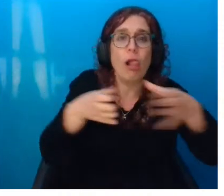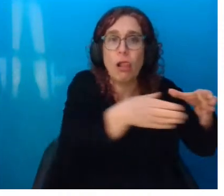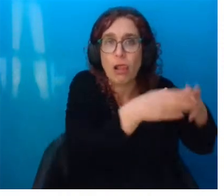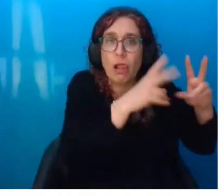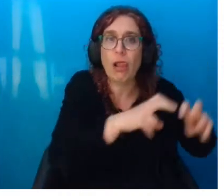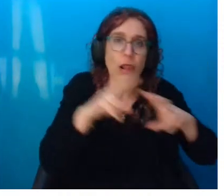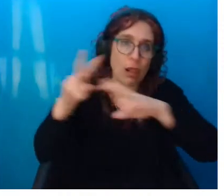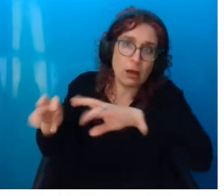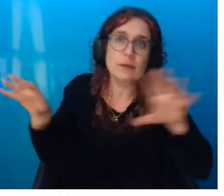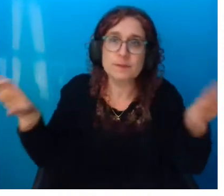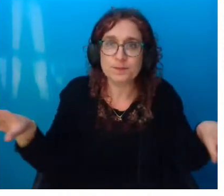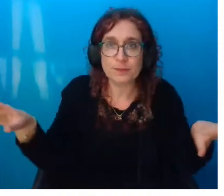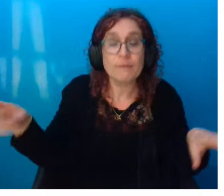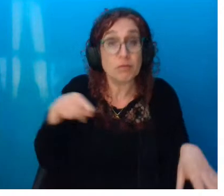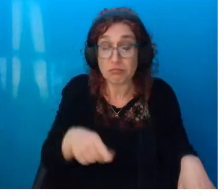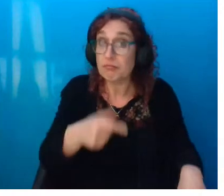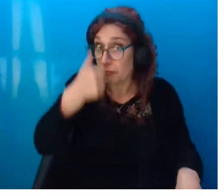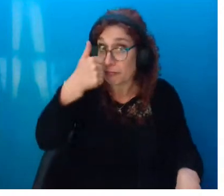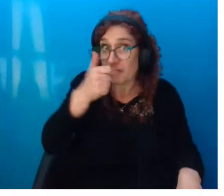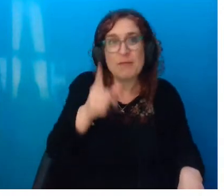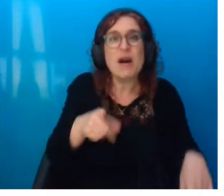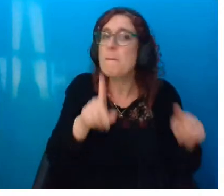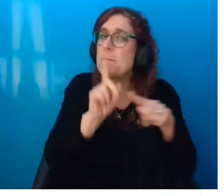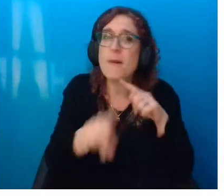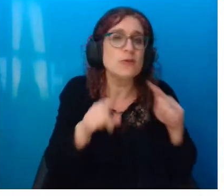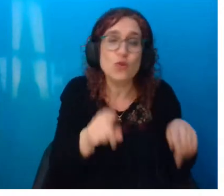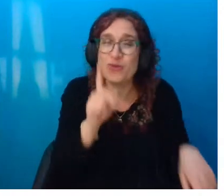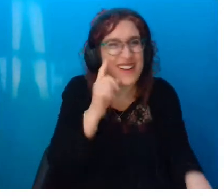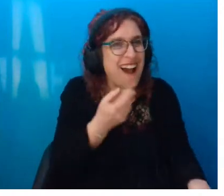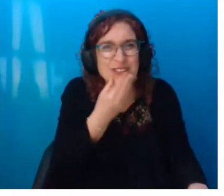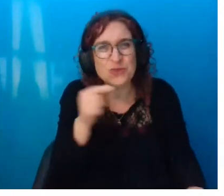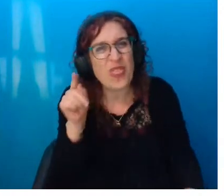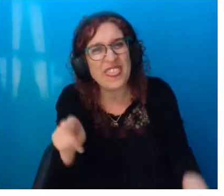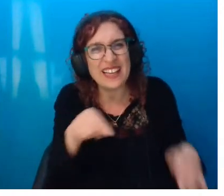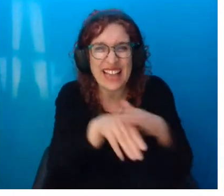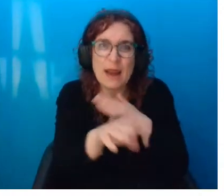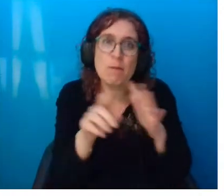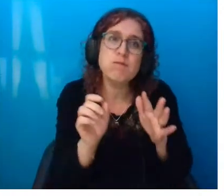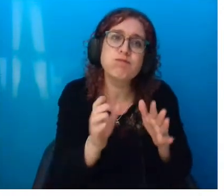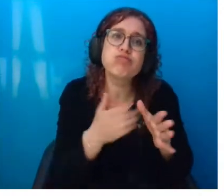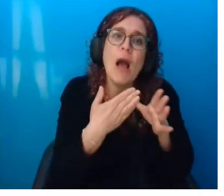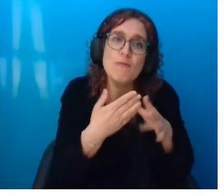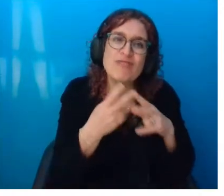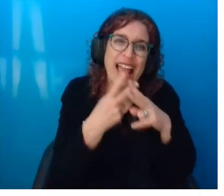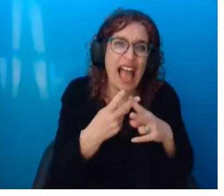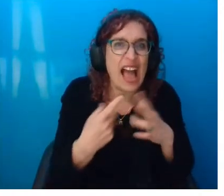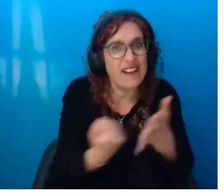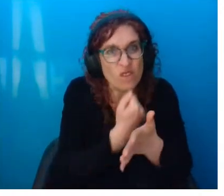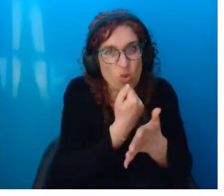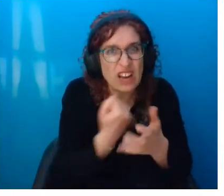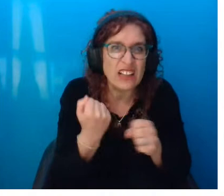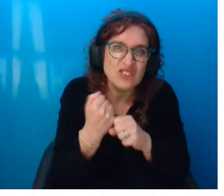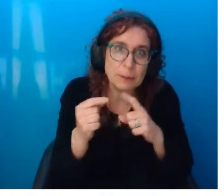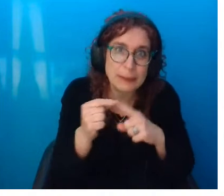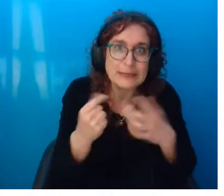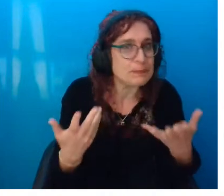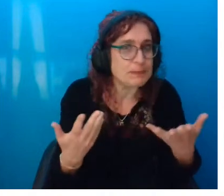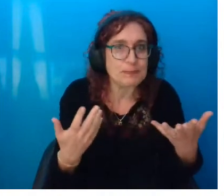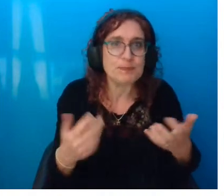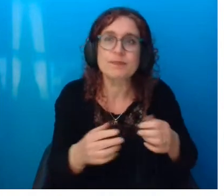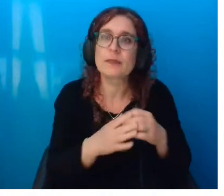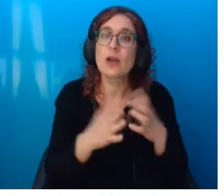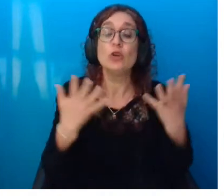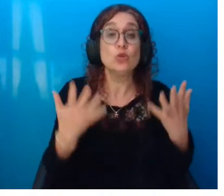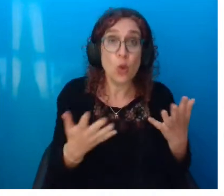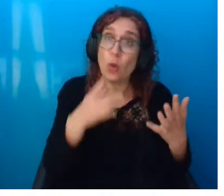Unfortunately, it can't be done in most cases in primary care, which is a limiting factor. If we want to